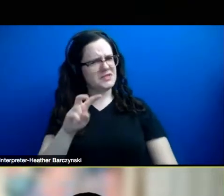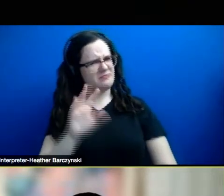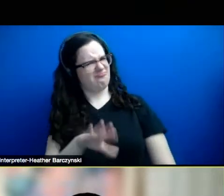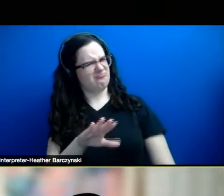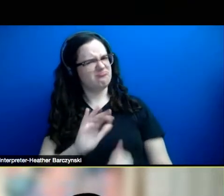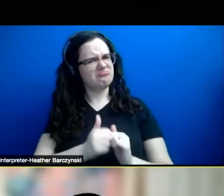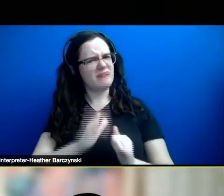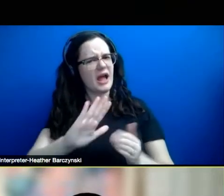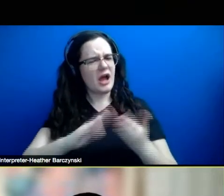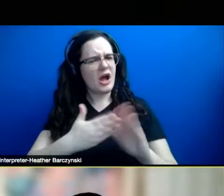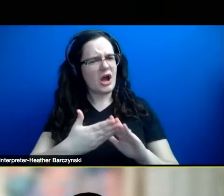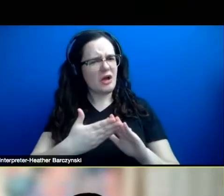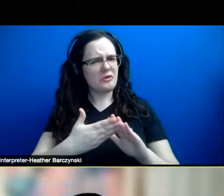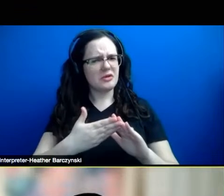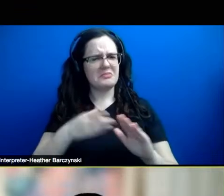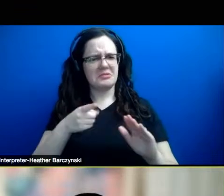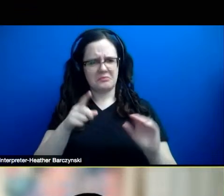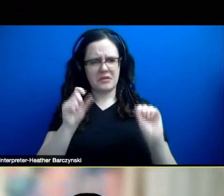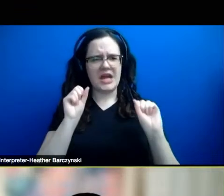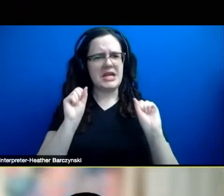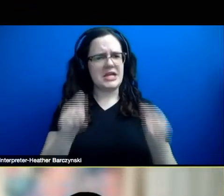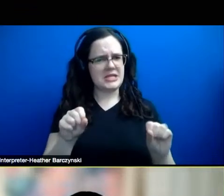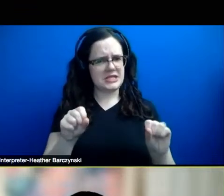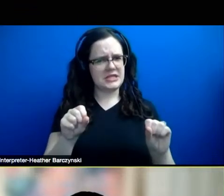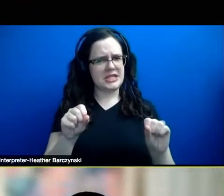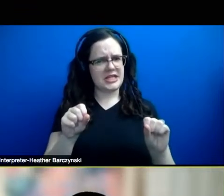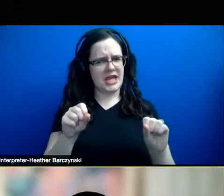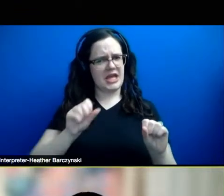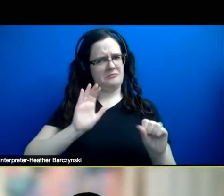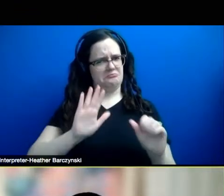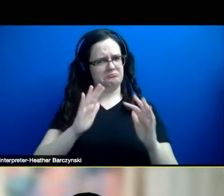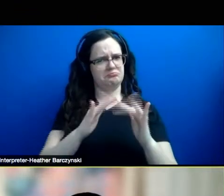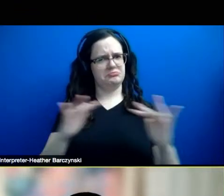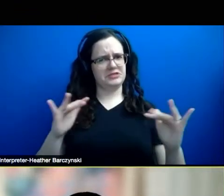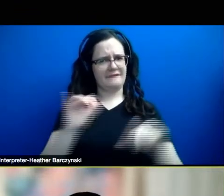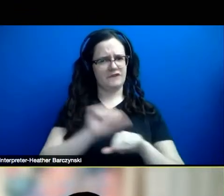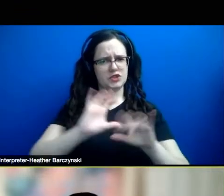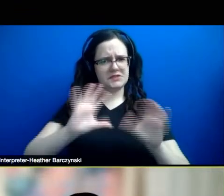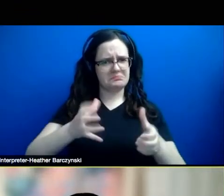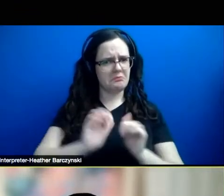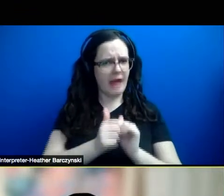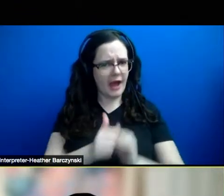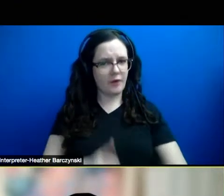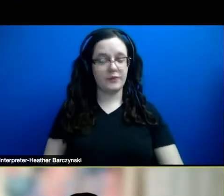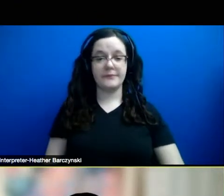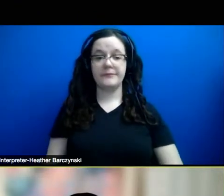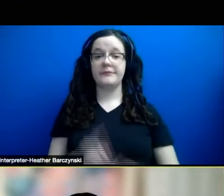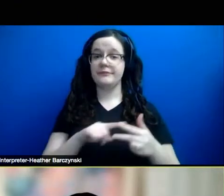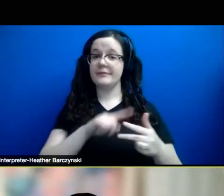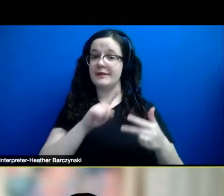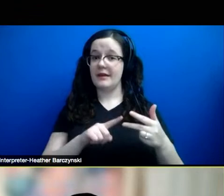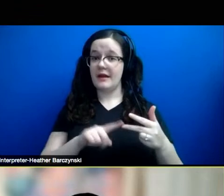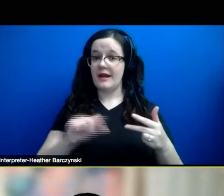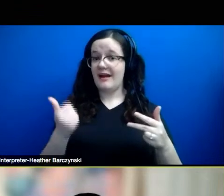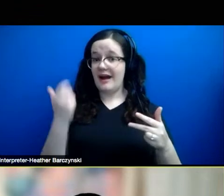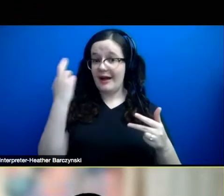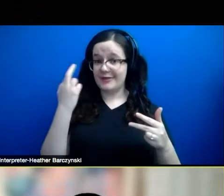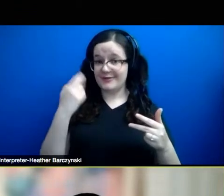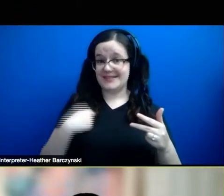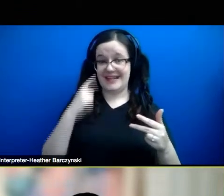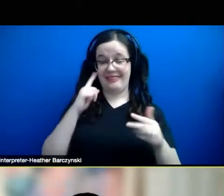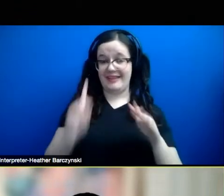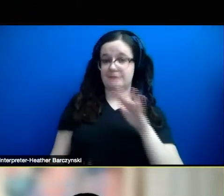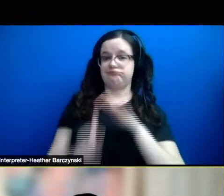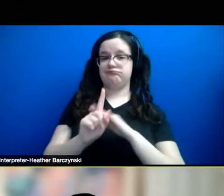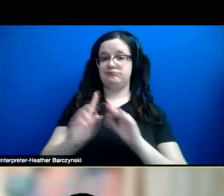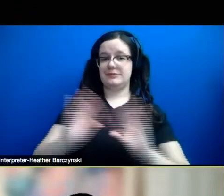community has the capacity to hold its own diverse workforce. And another reason that I think manifested itself throughout this